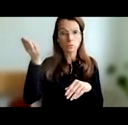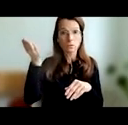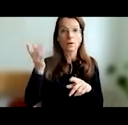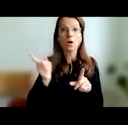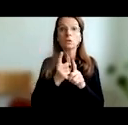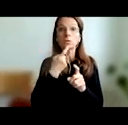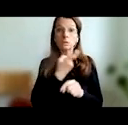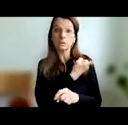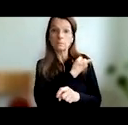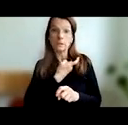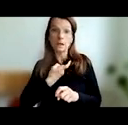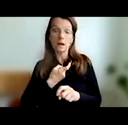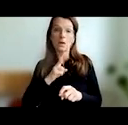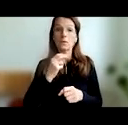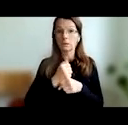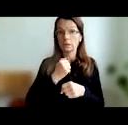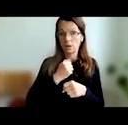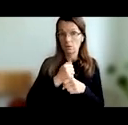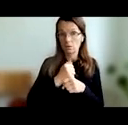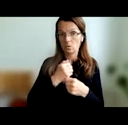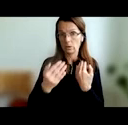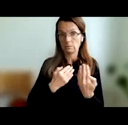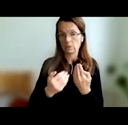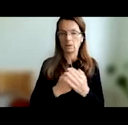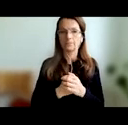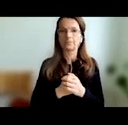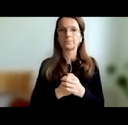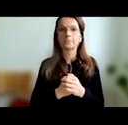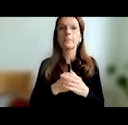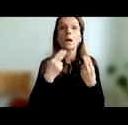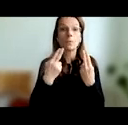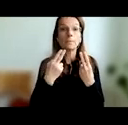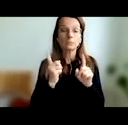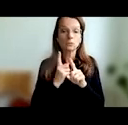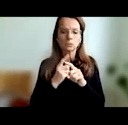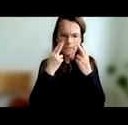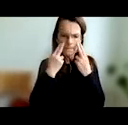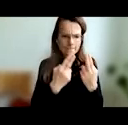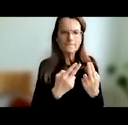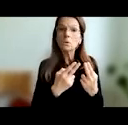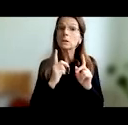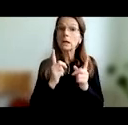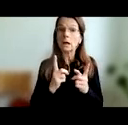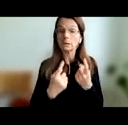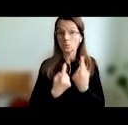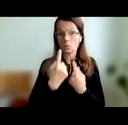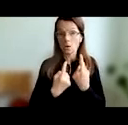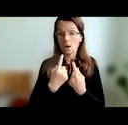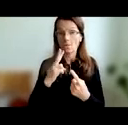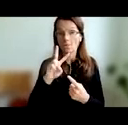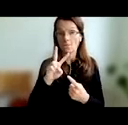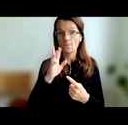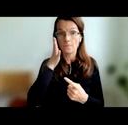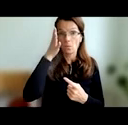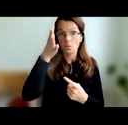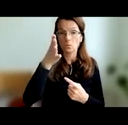higher than those who enter the labor market. It is also important